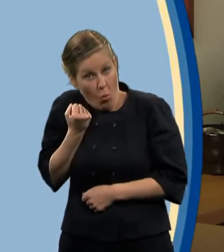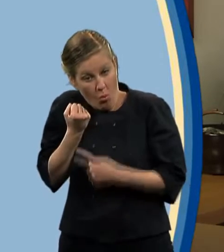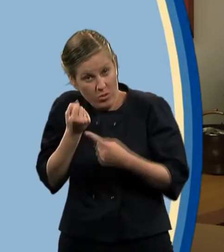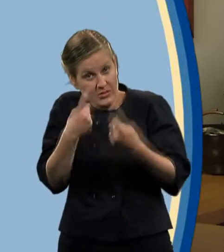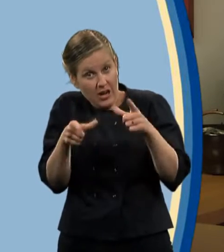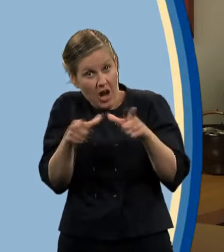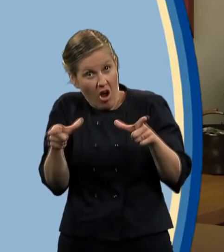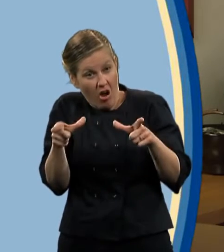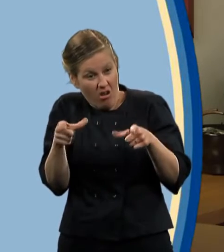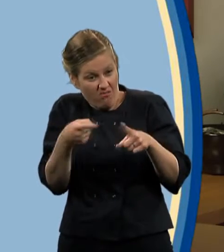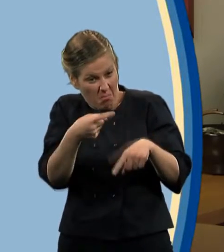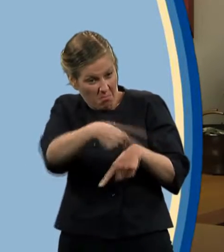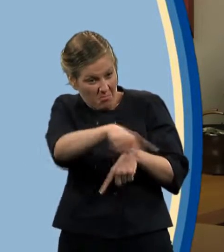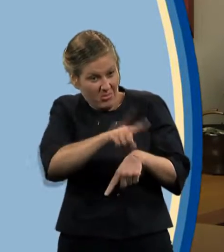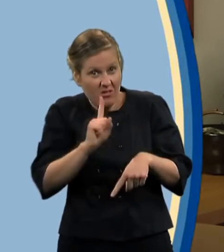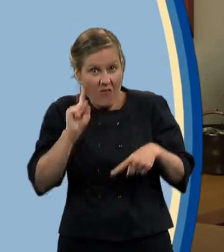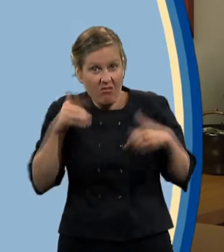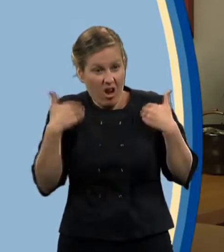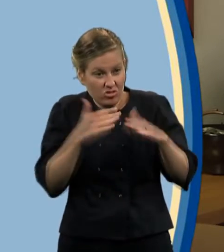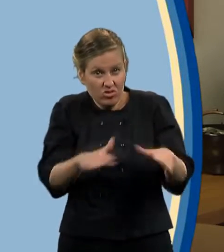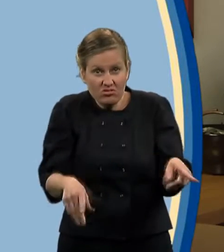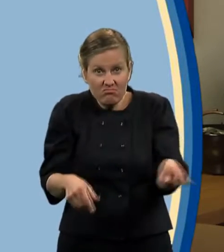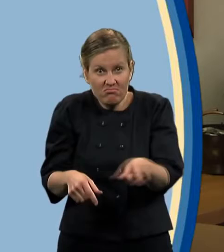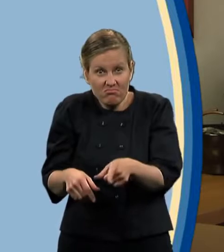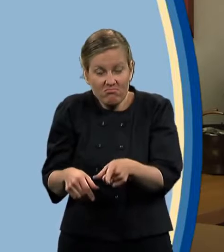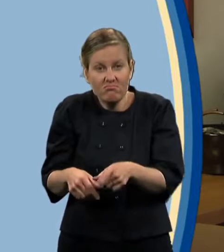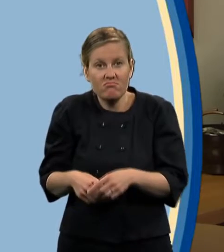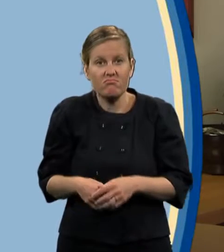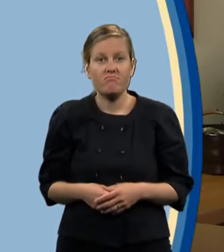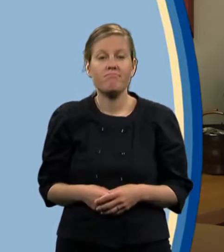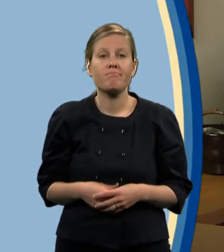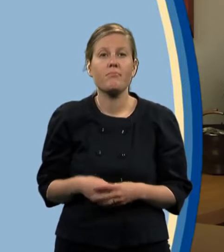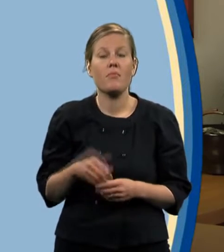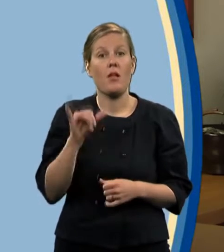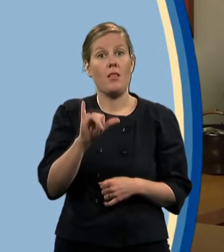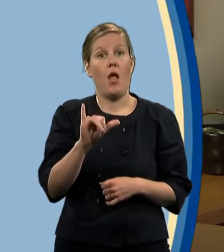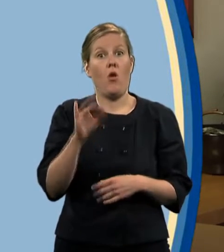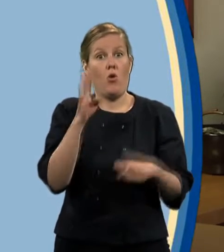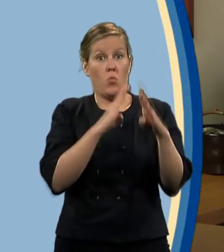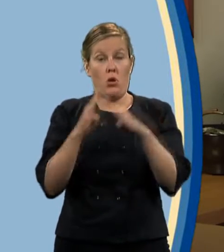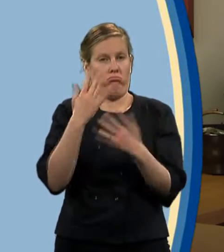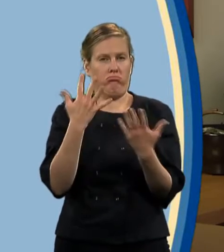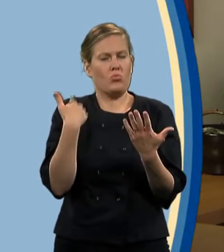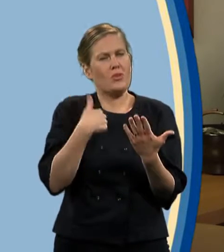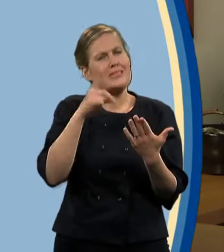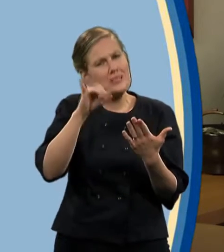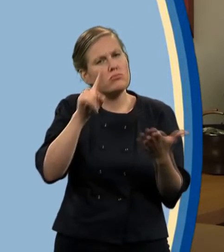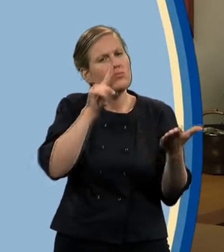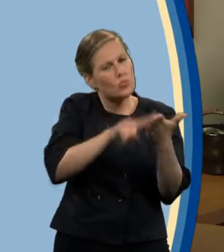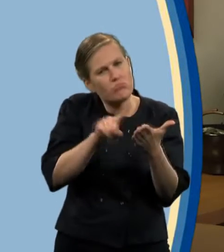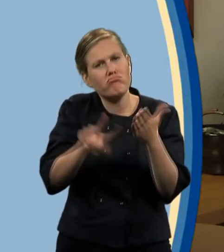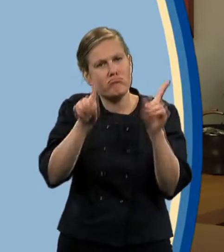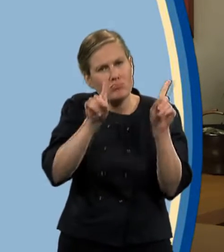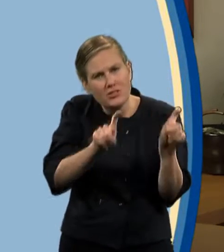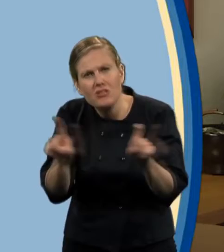practice of withholding sign language from young deaf children. And we've actually tested that empirically